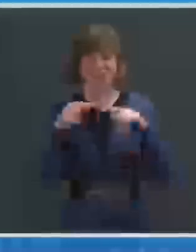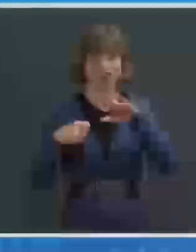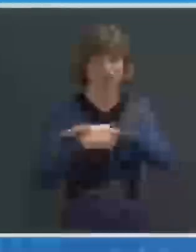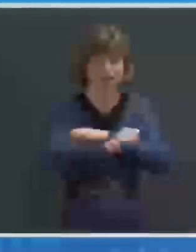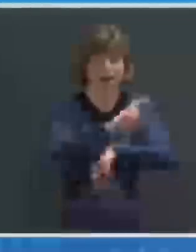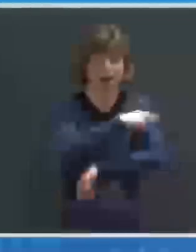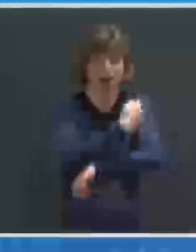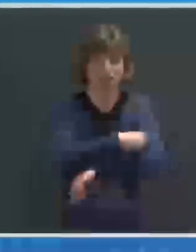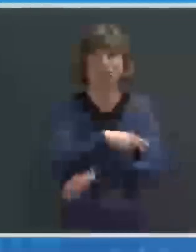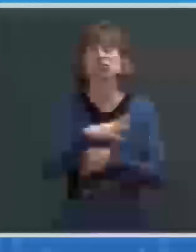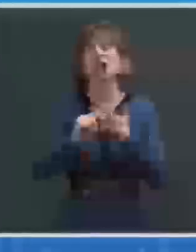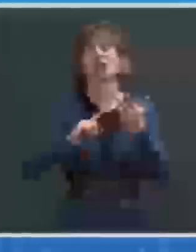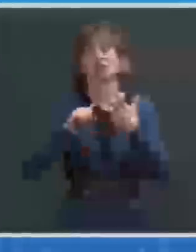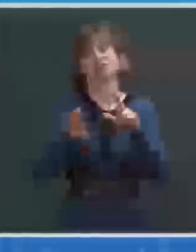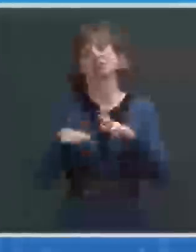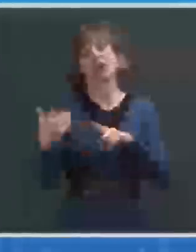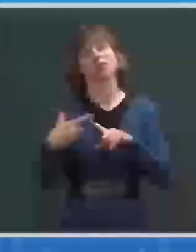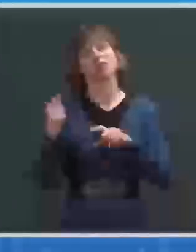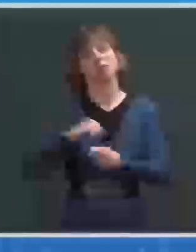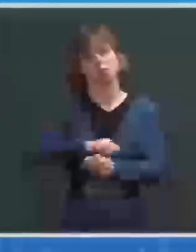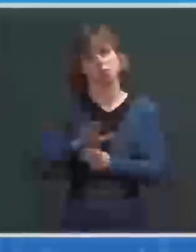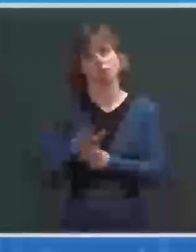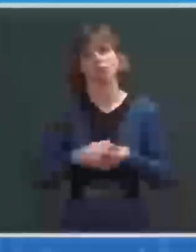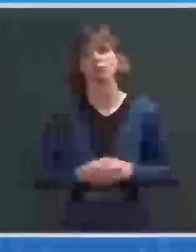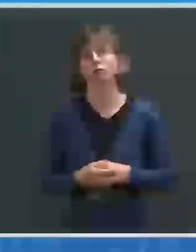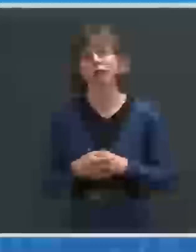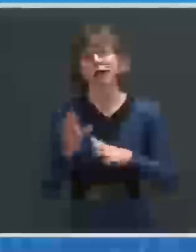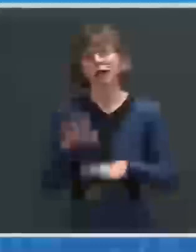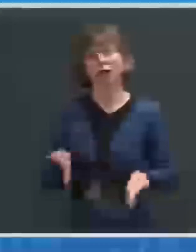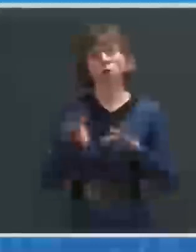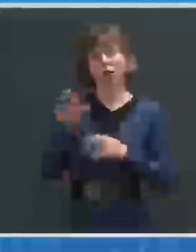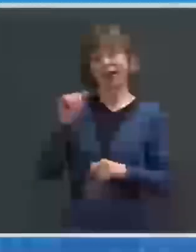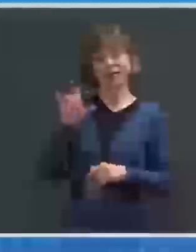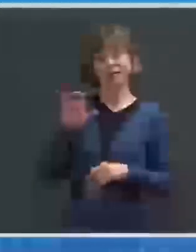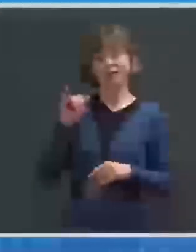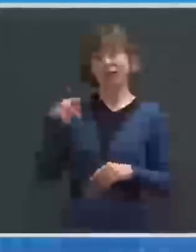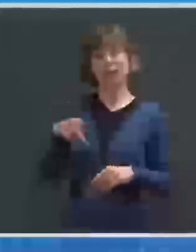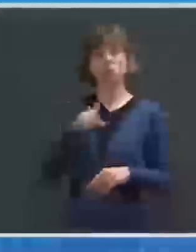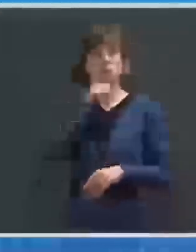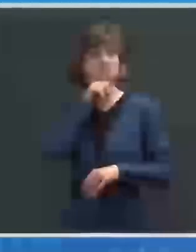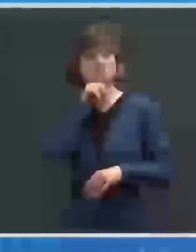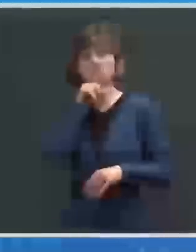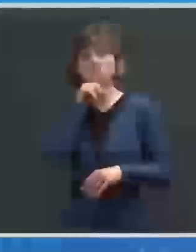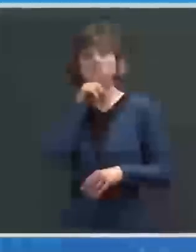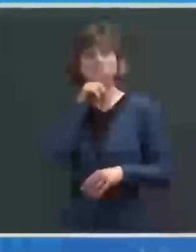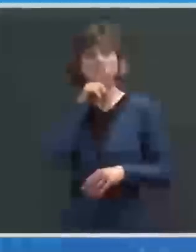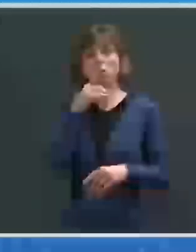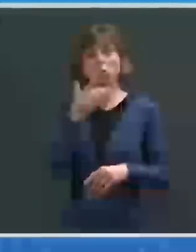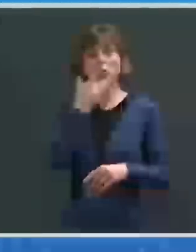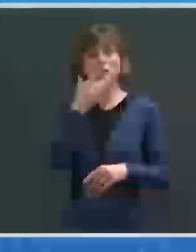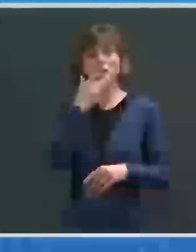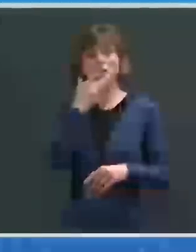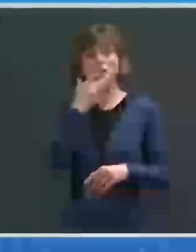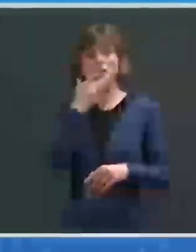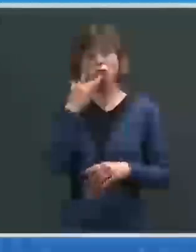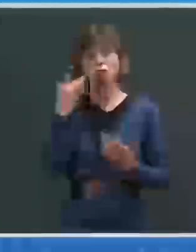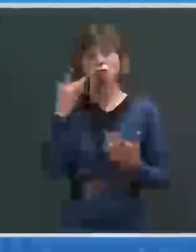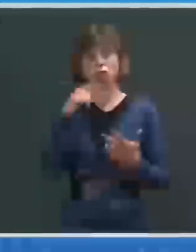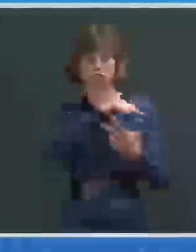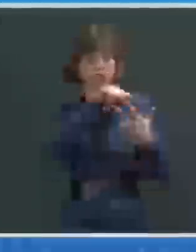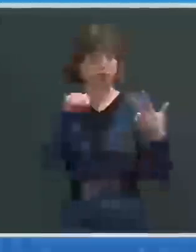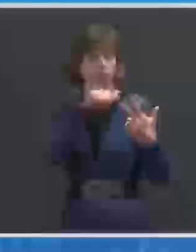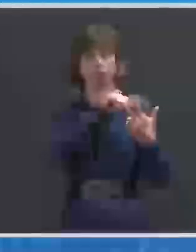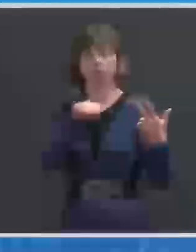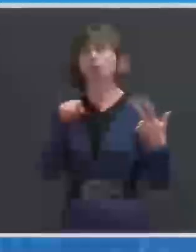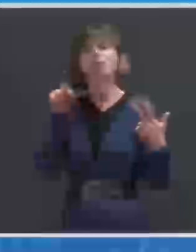COVID-19. Importantly, ACIP does not state a preference for a particular COVID-19 vaccine. Rather,